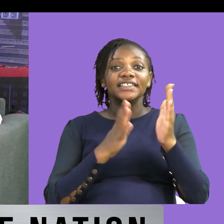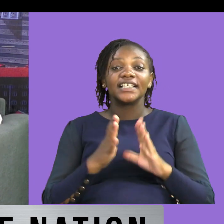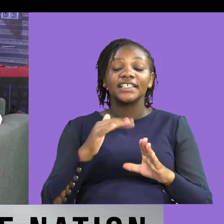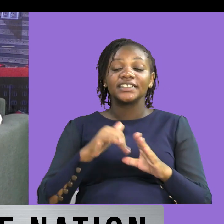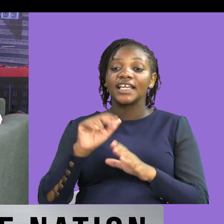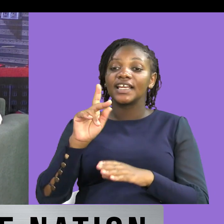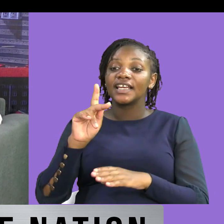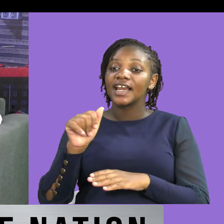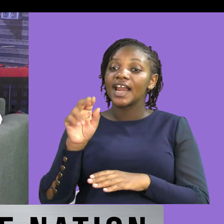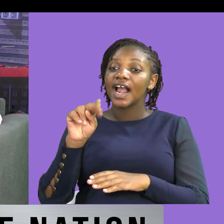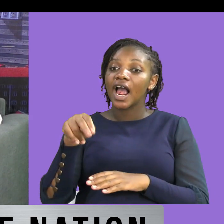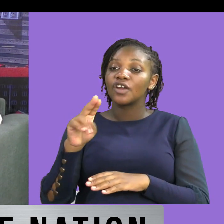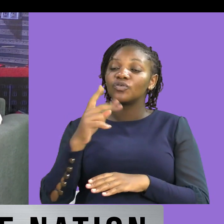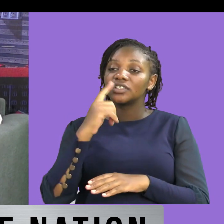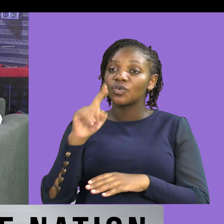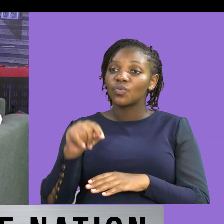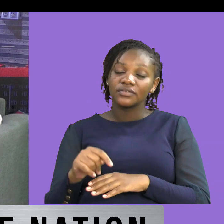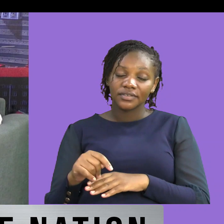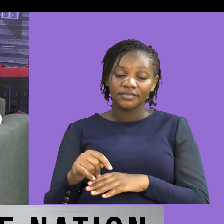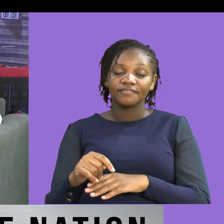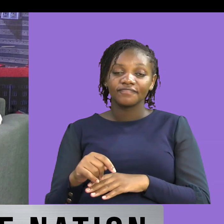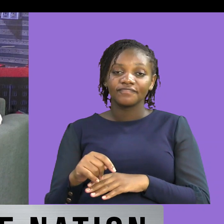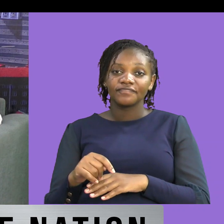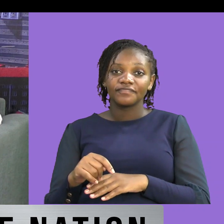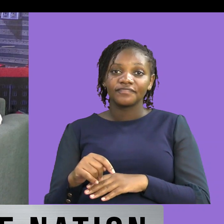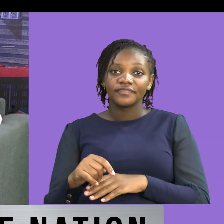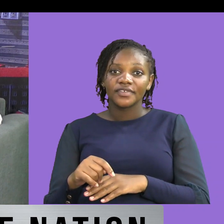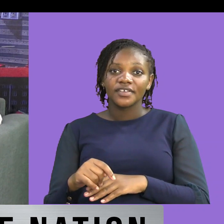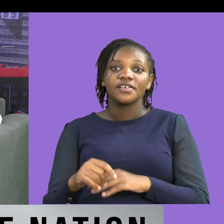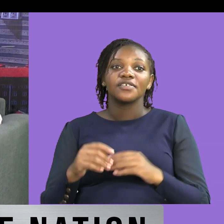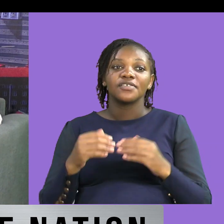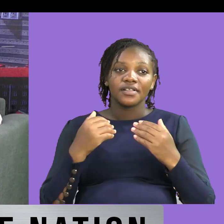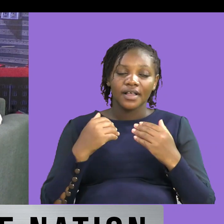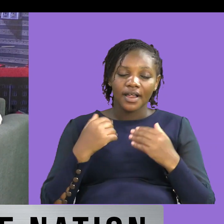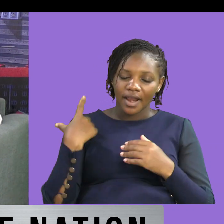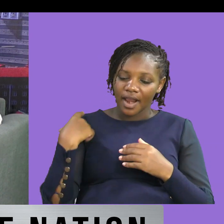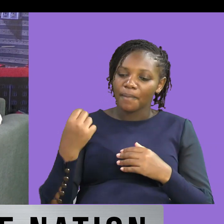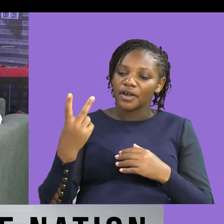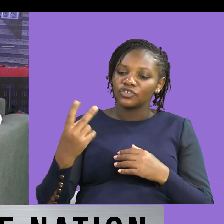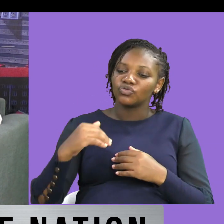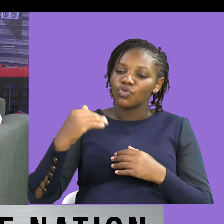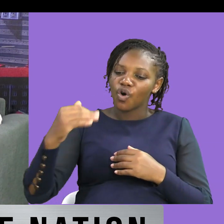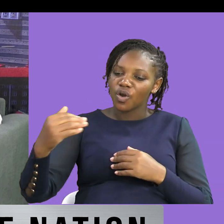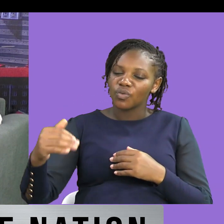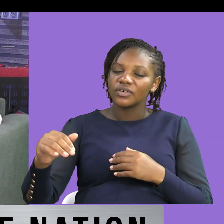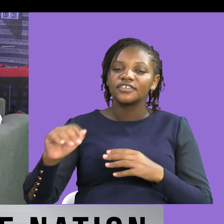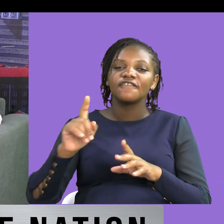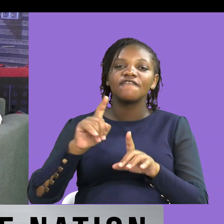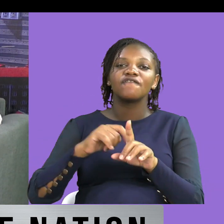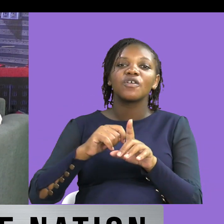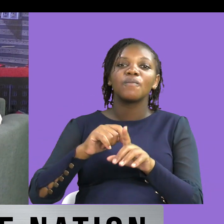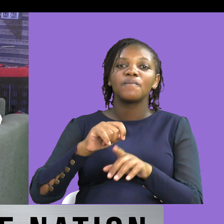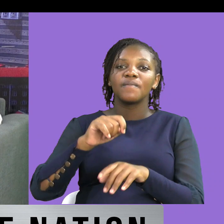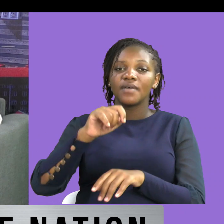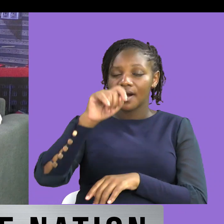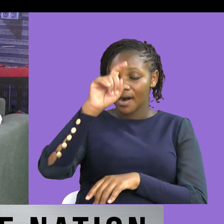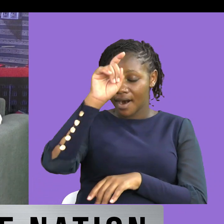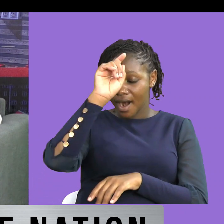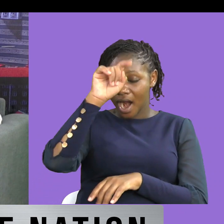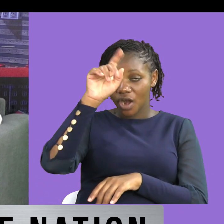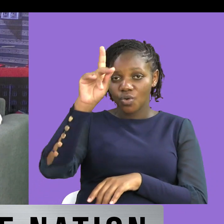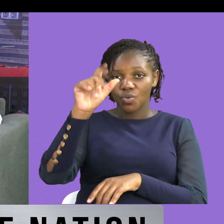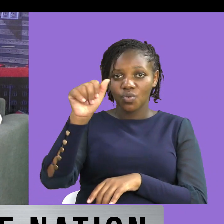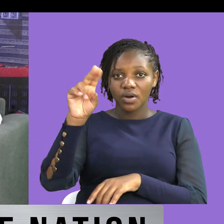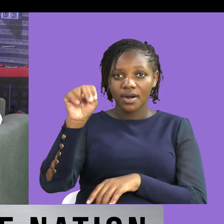every county you had the person winning and the second person from Kanu. No, I will find out. That is just a claim from their